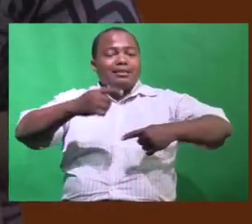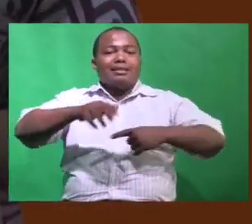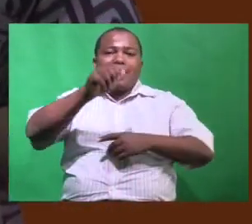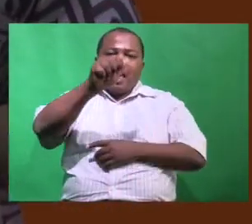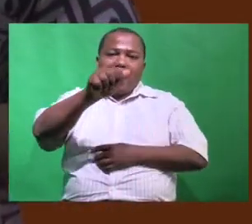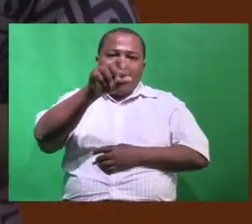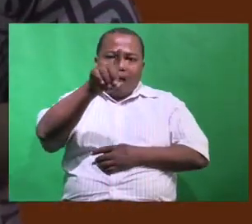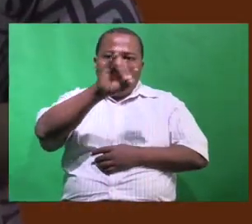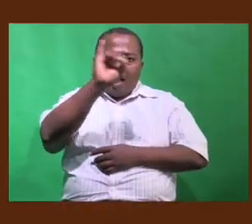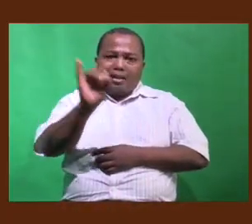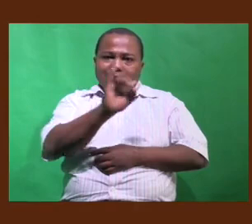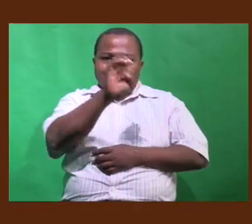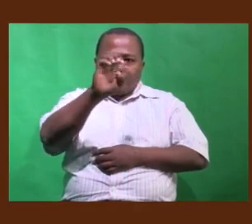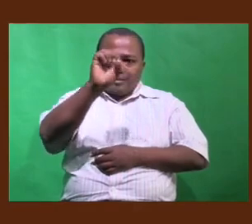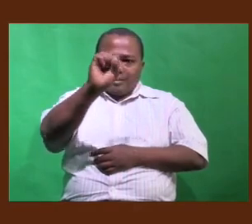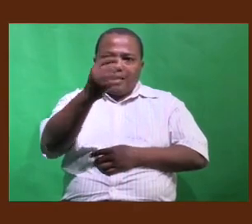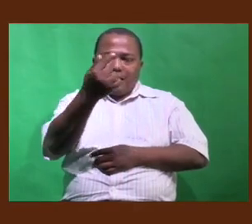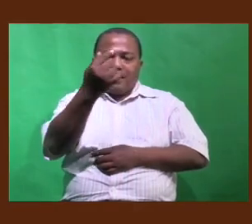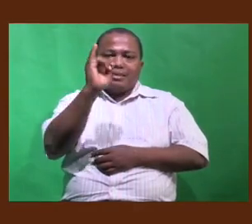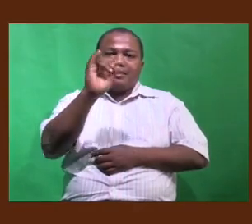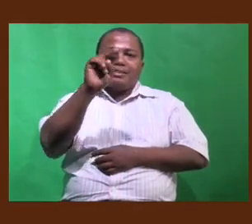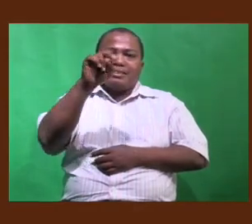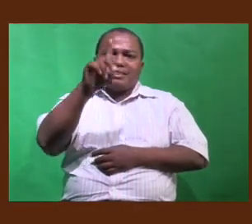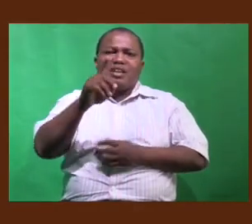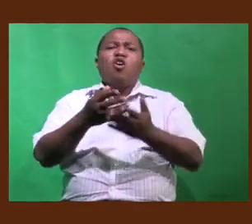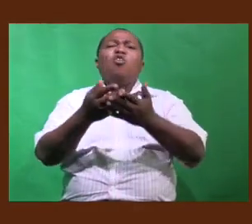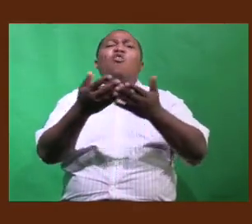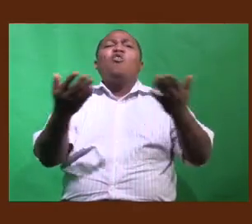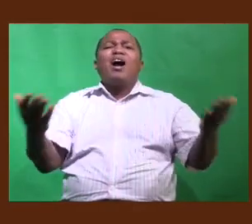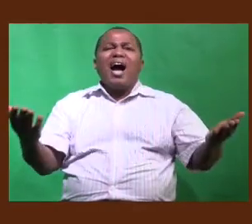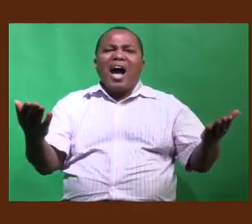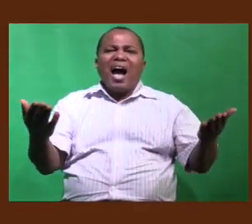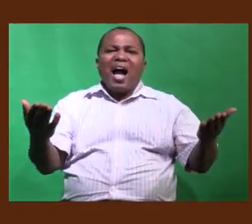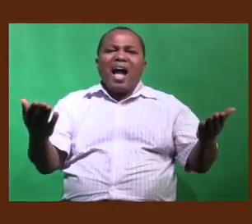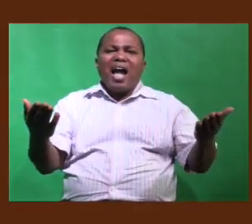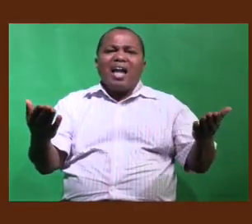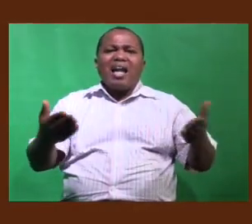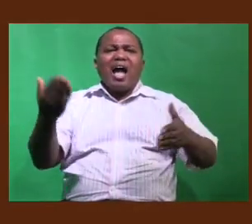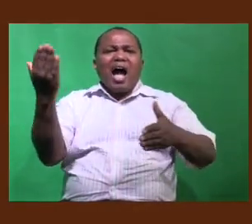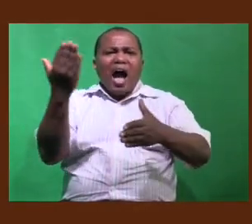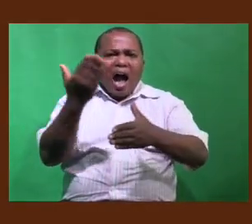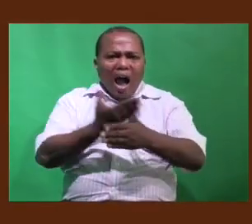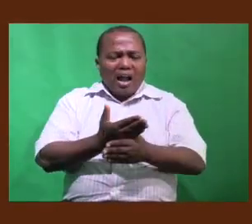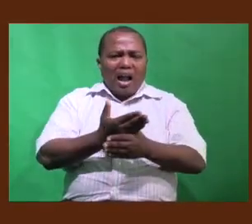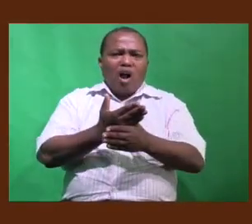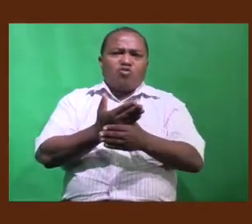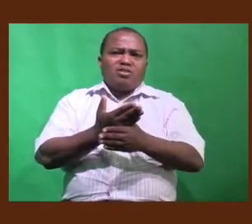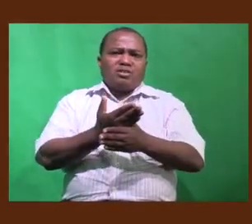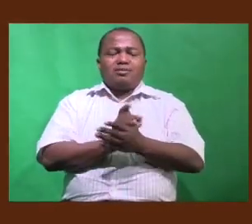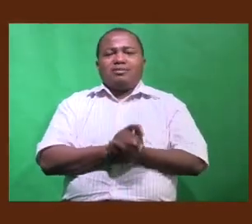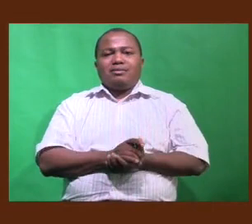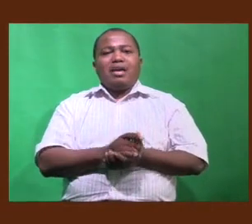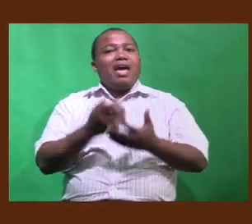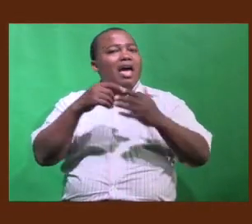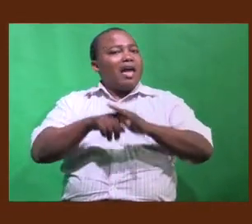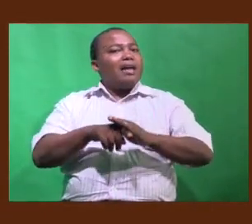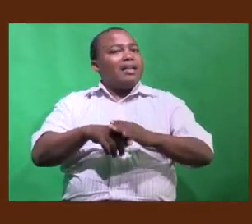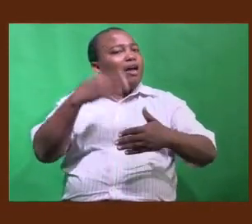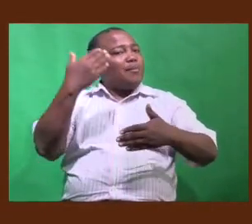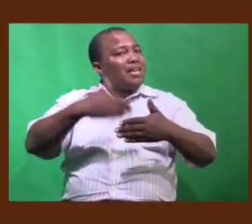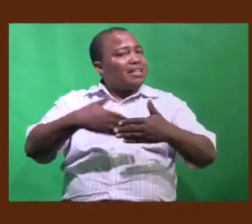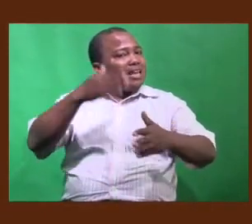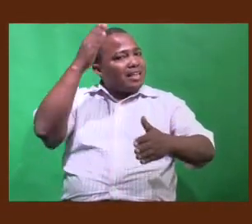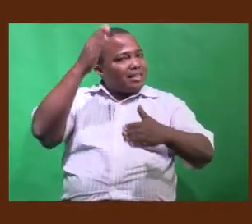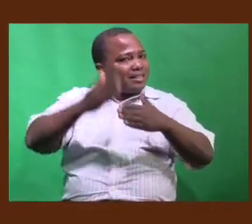entry. Why an accountant adjusts the accounts of the business at the end of